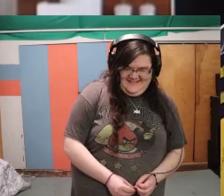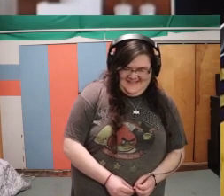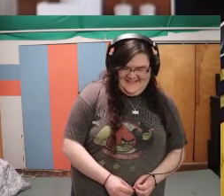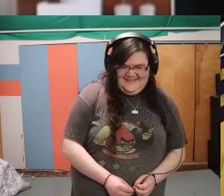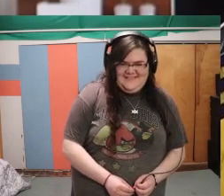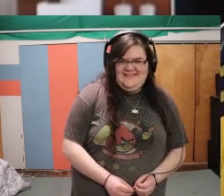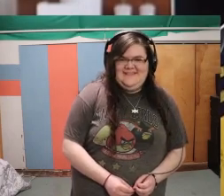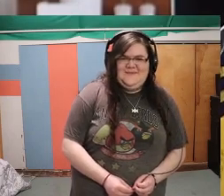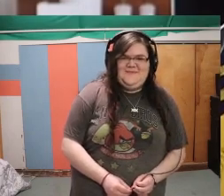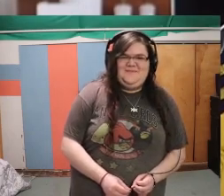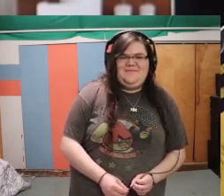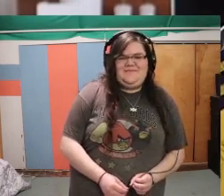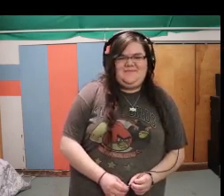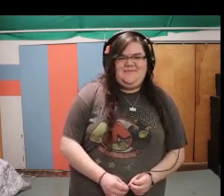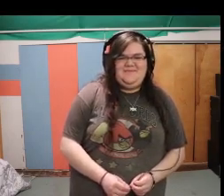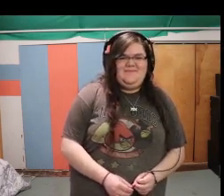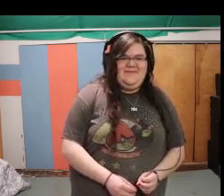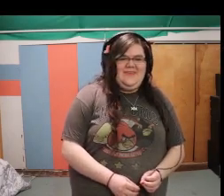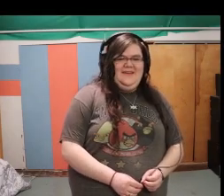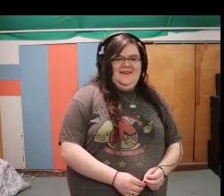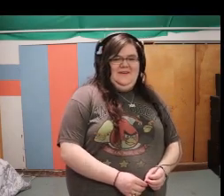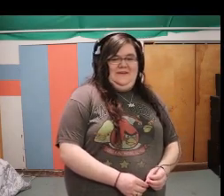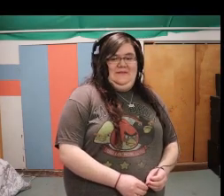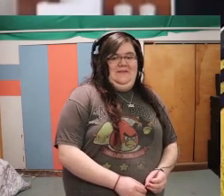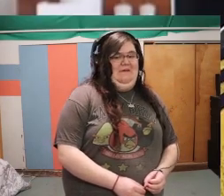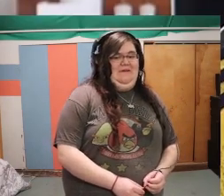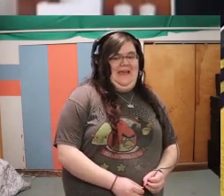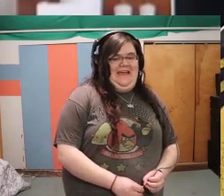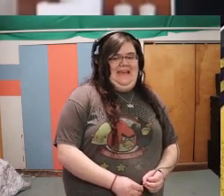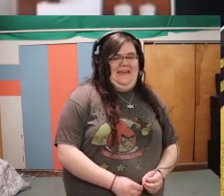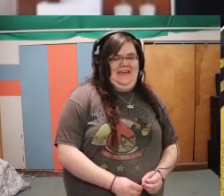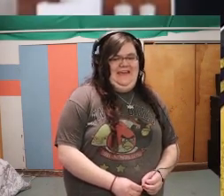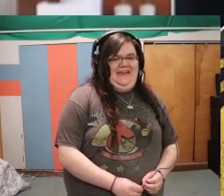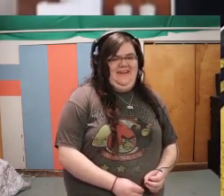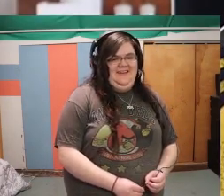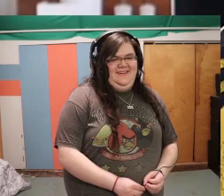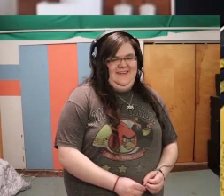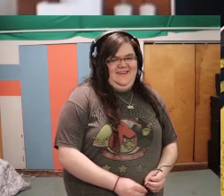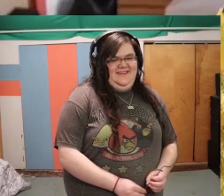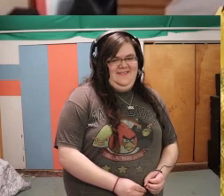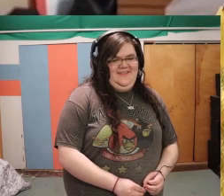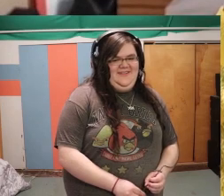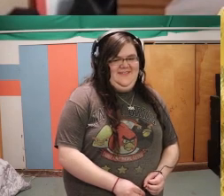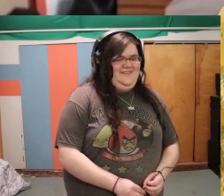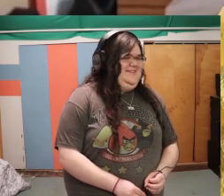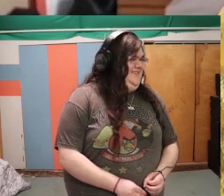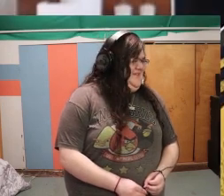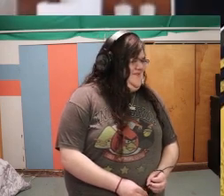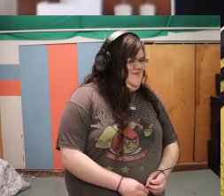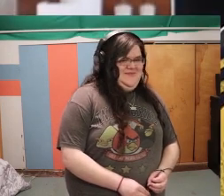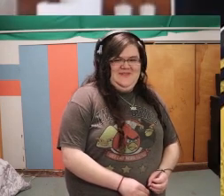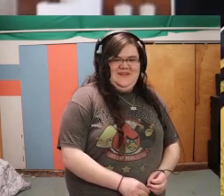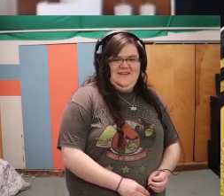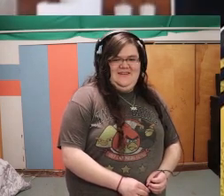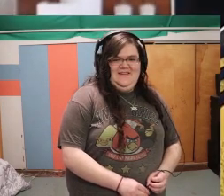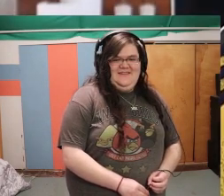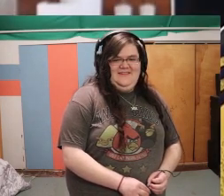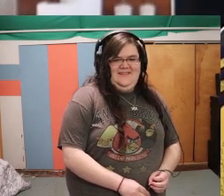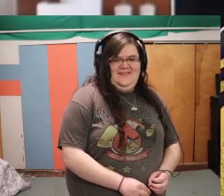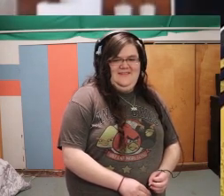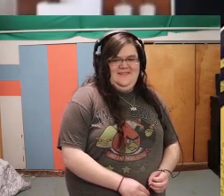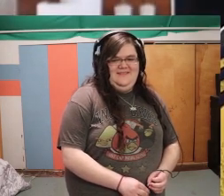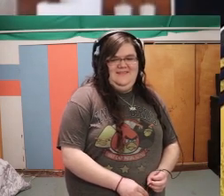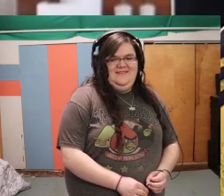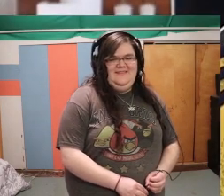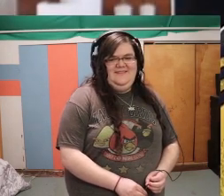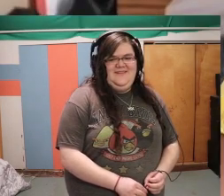Oh, thank you, man. I appreciate that. One question, go! Shut up, dickhead. Are you good, fam? What? You scared